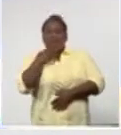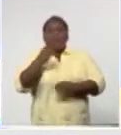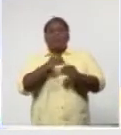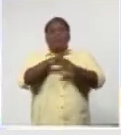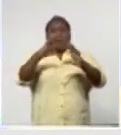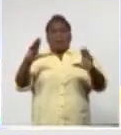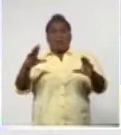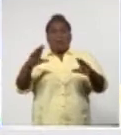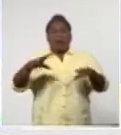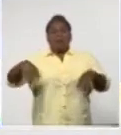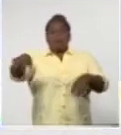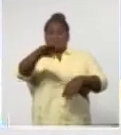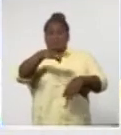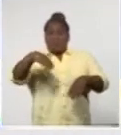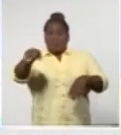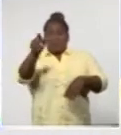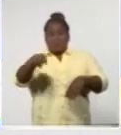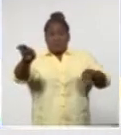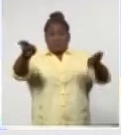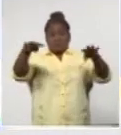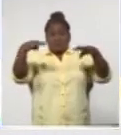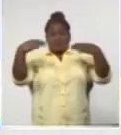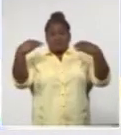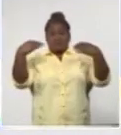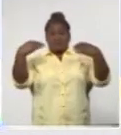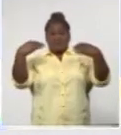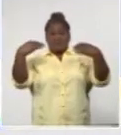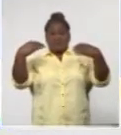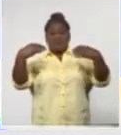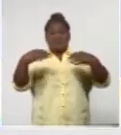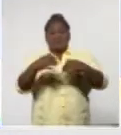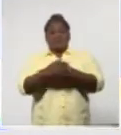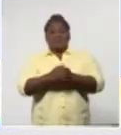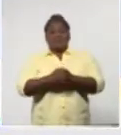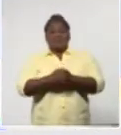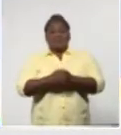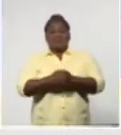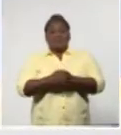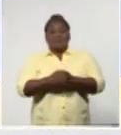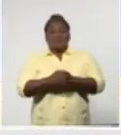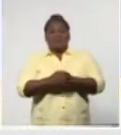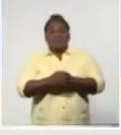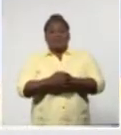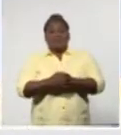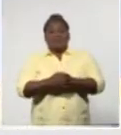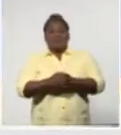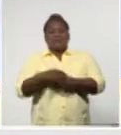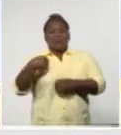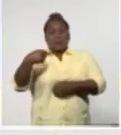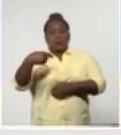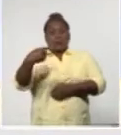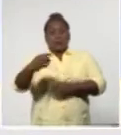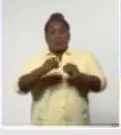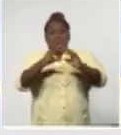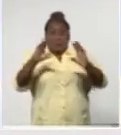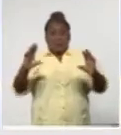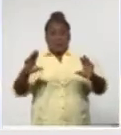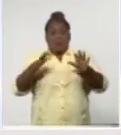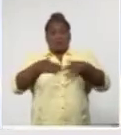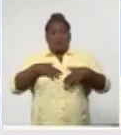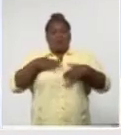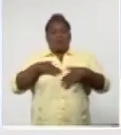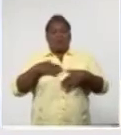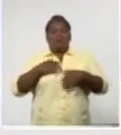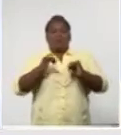Good morning to you, good morning to Abdiel, and to all our audience tune in at this hour